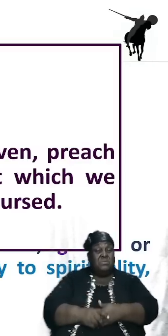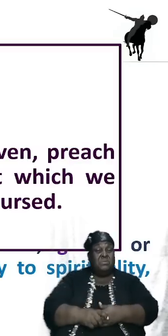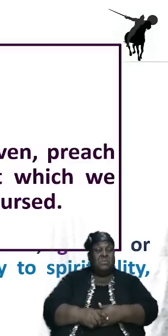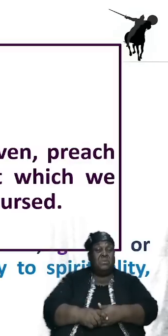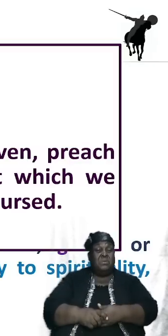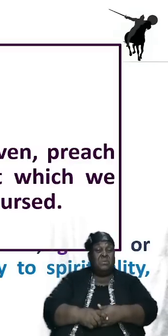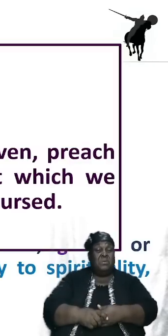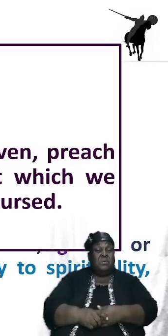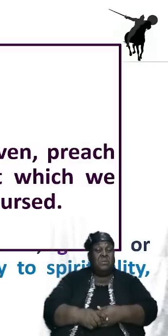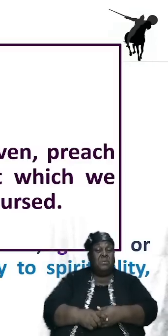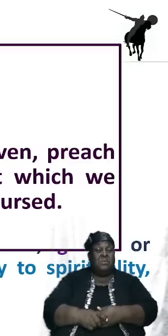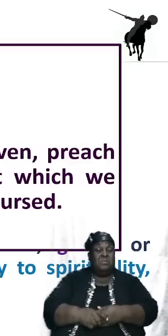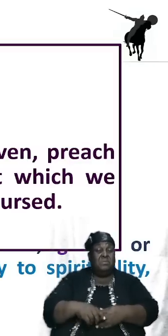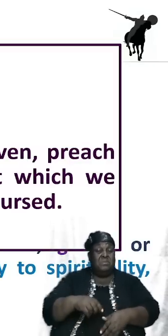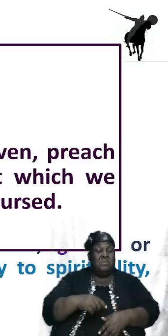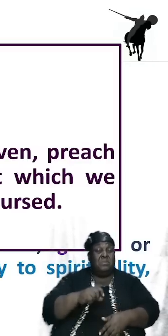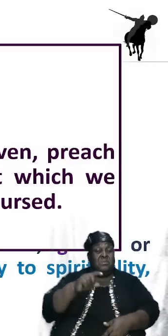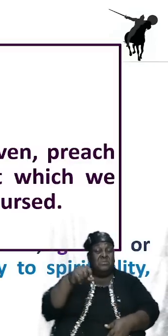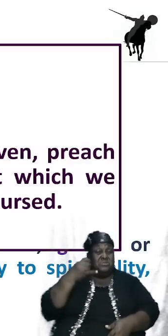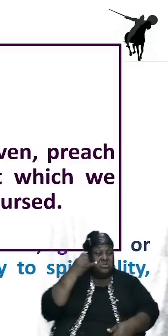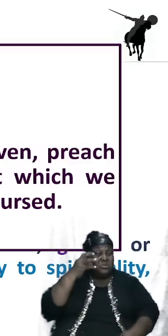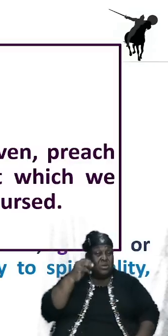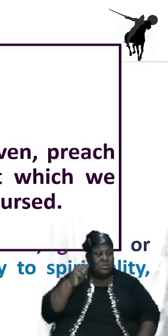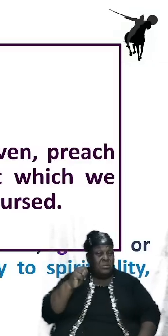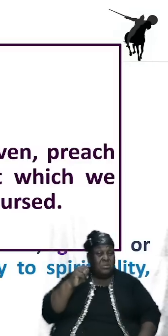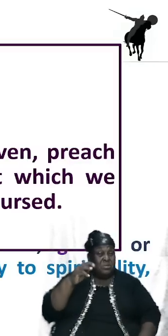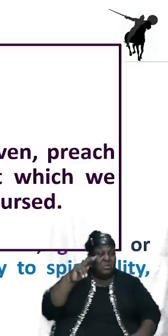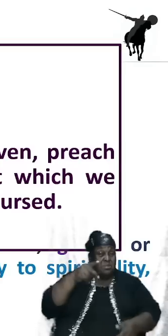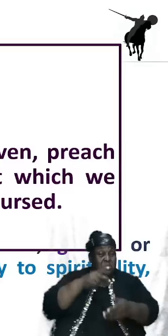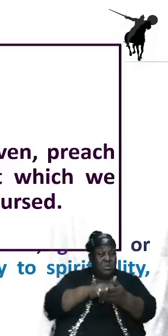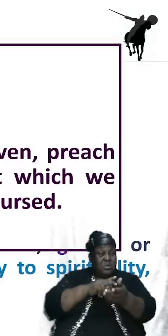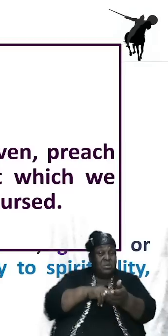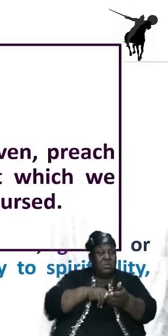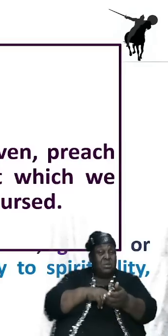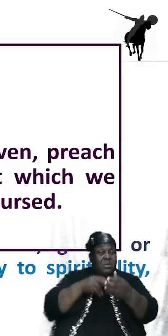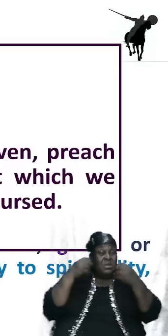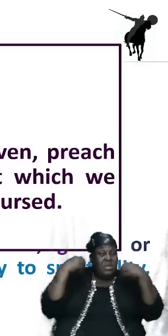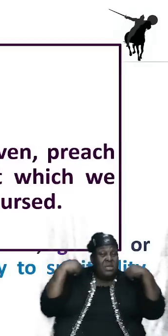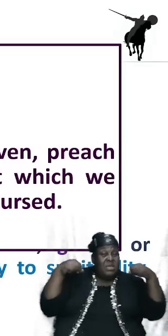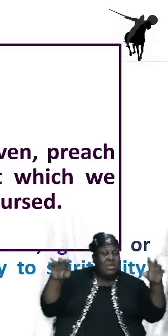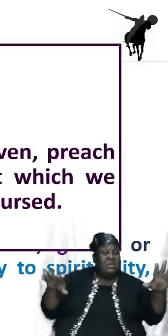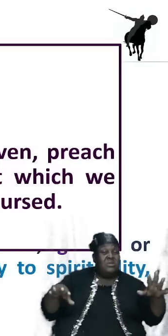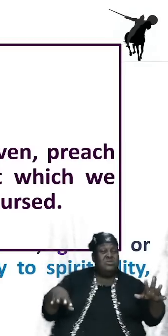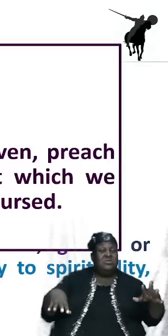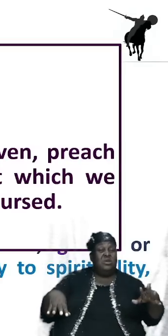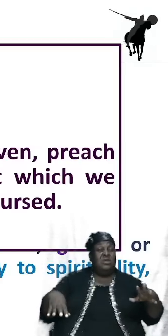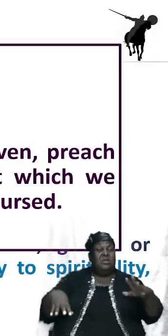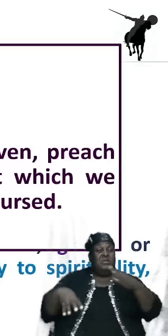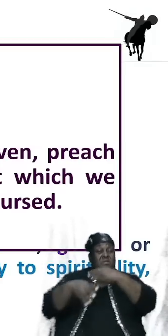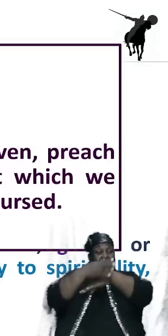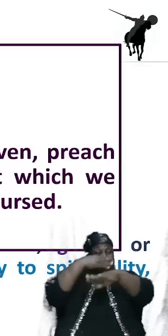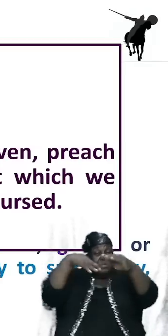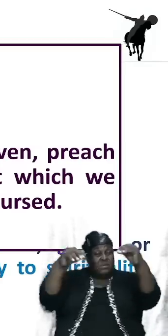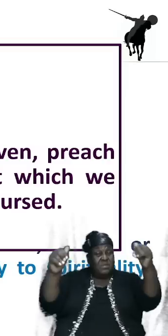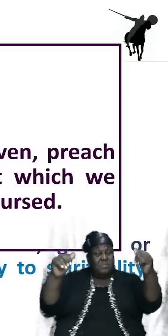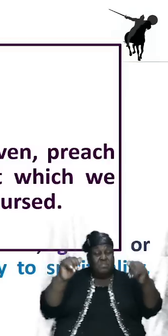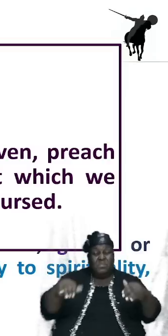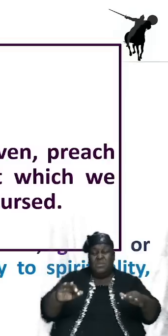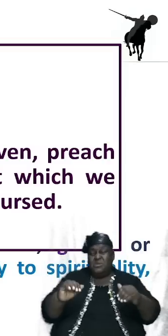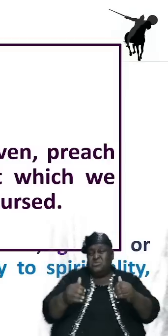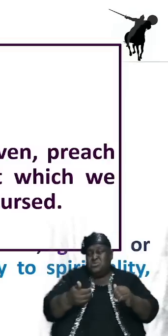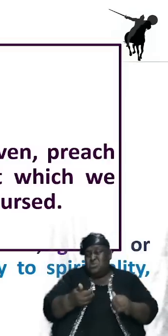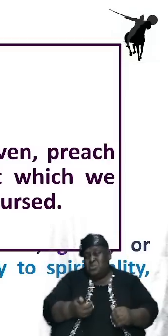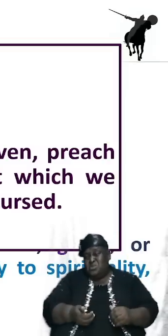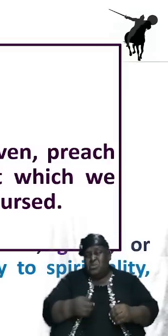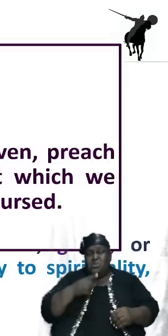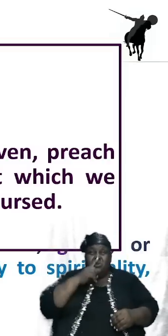if Peter, James, John, whoever it is, if an angel from heaven, that was how convinced he was that